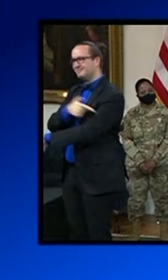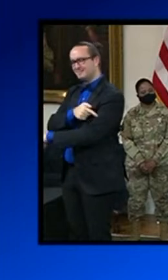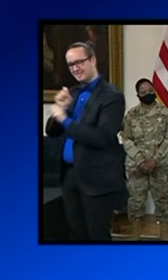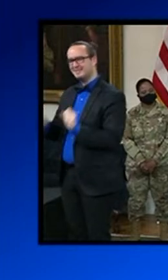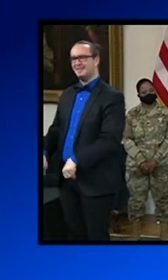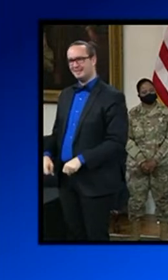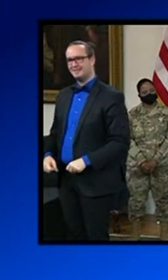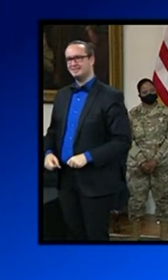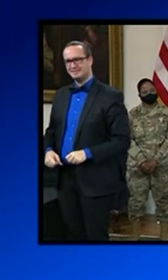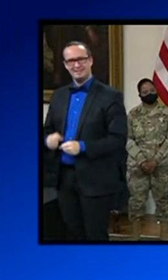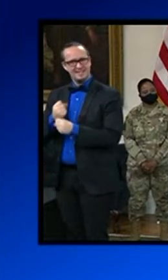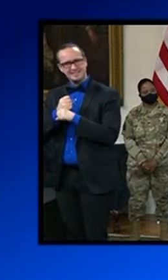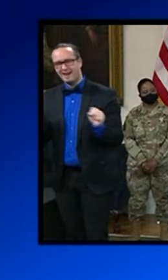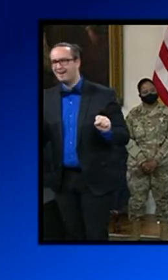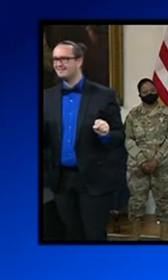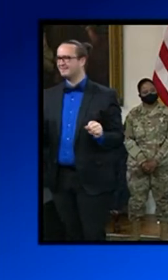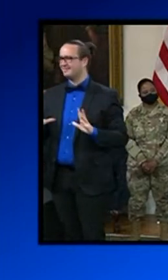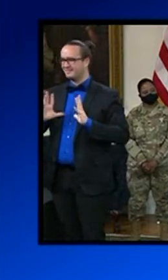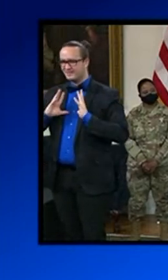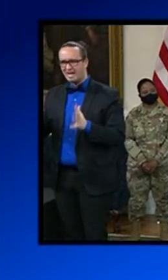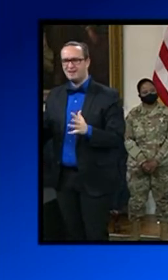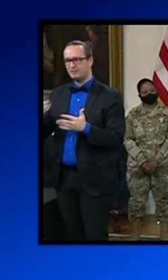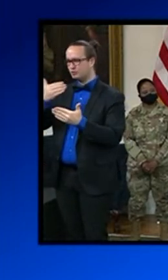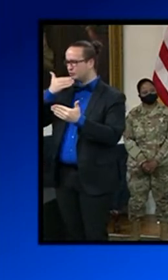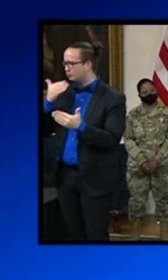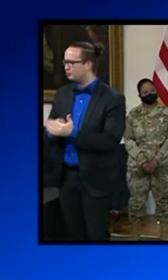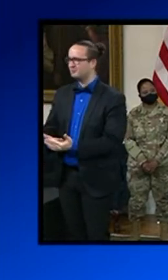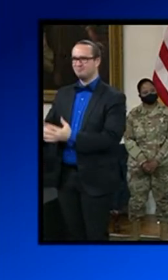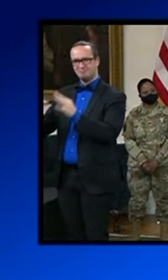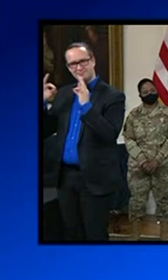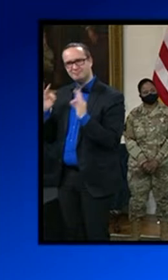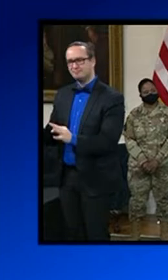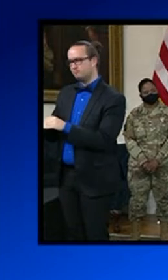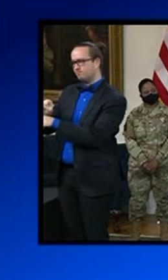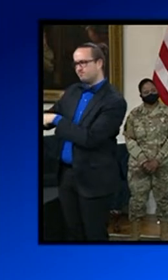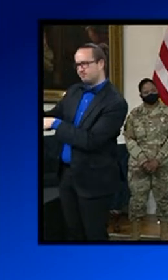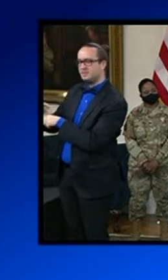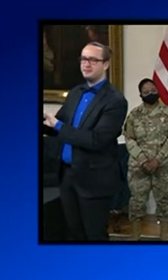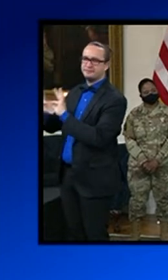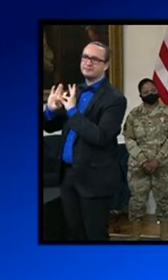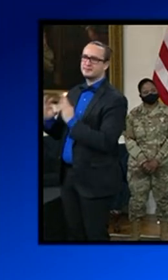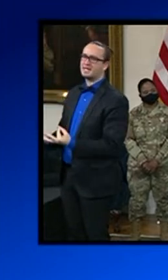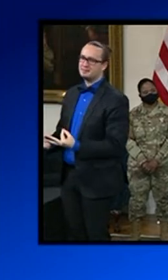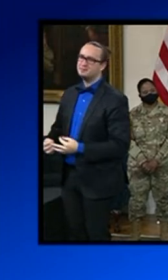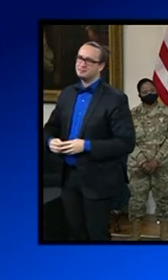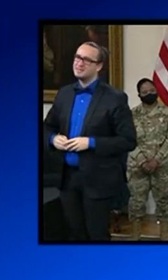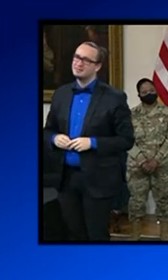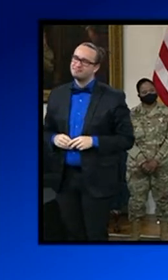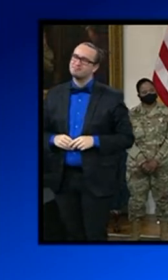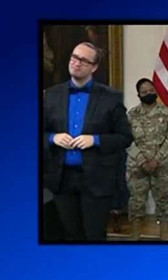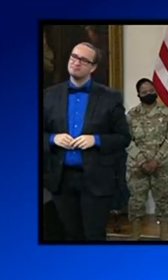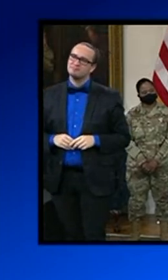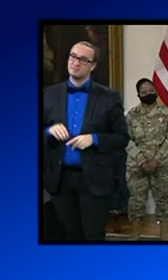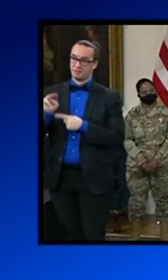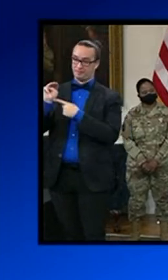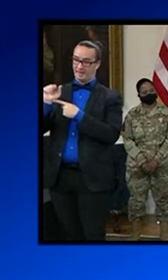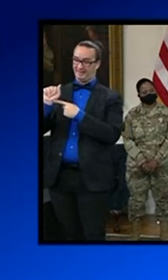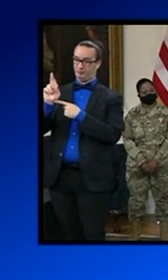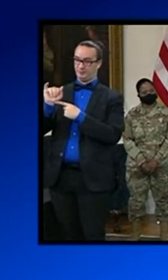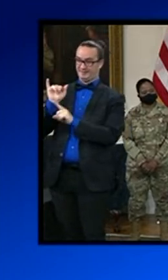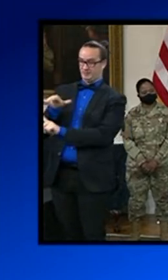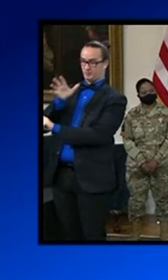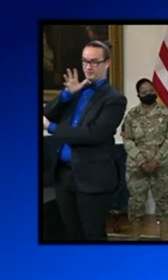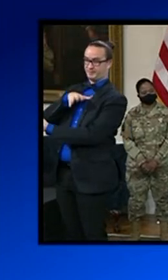safe and they were effective. She told me that she was grateful for the opportunity to get that vaccine, to